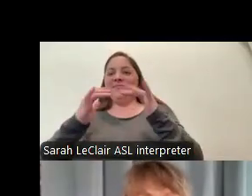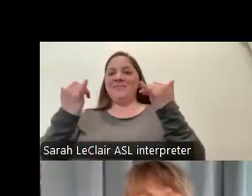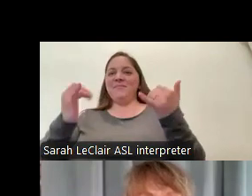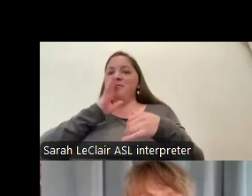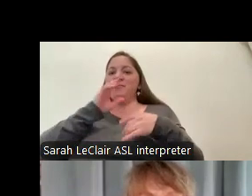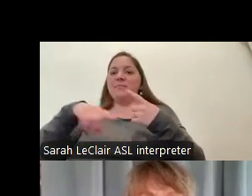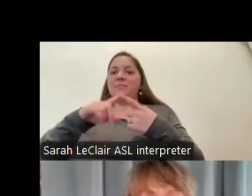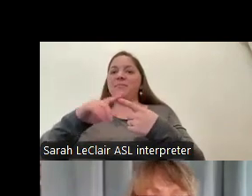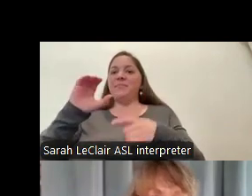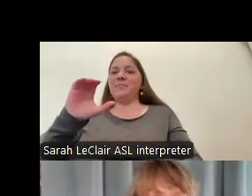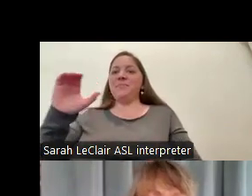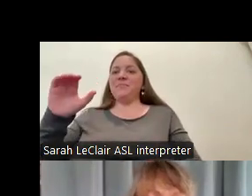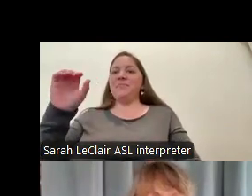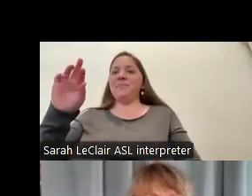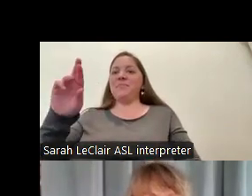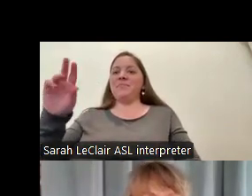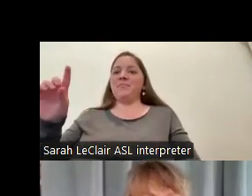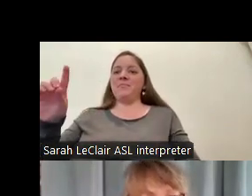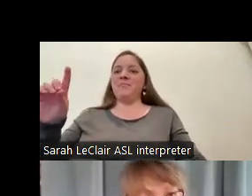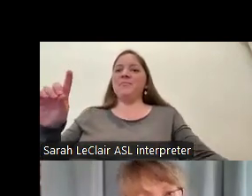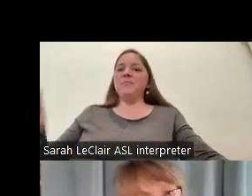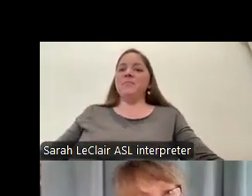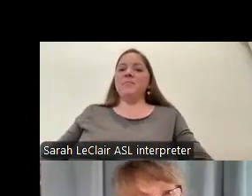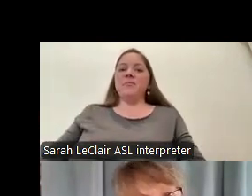about CCRD, fancy letters. That